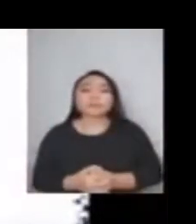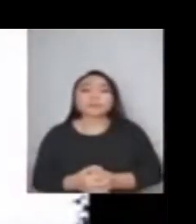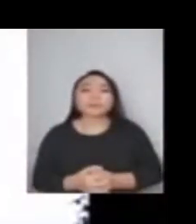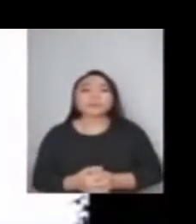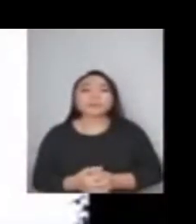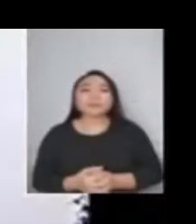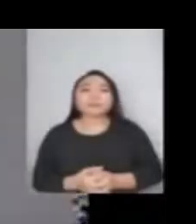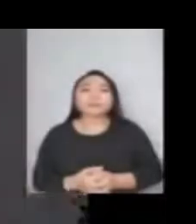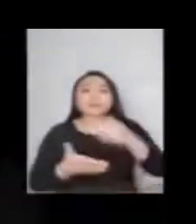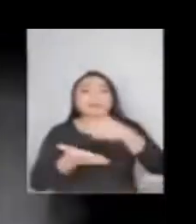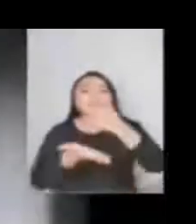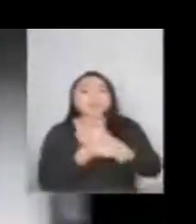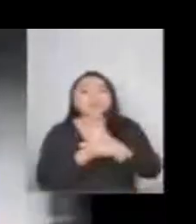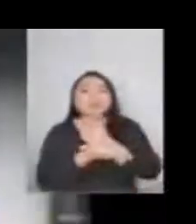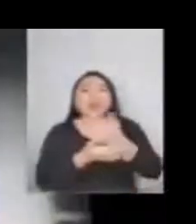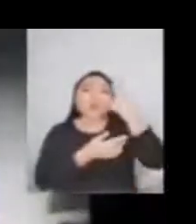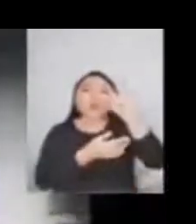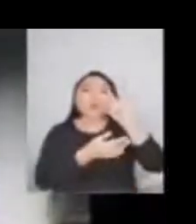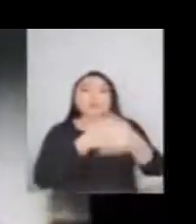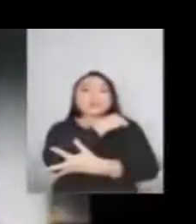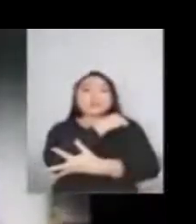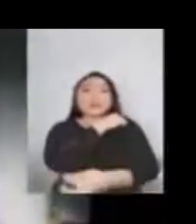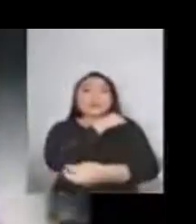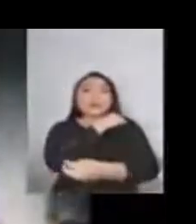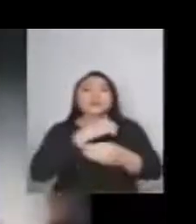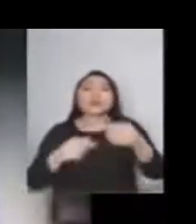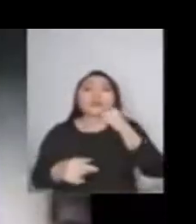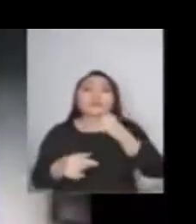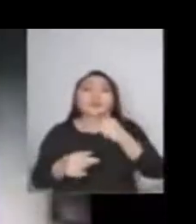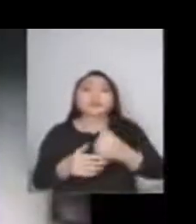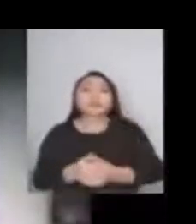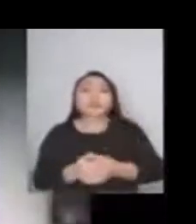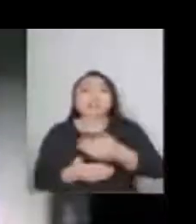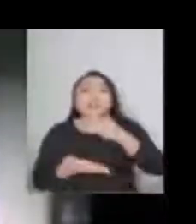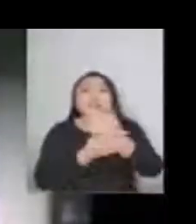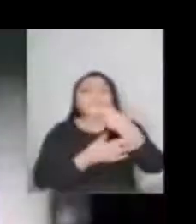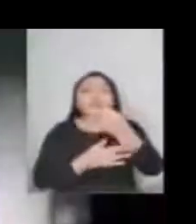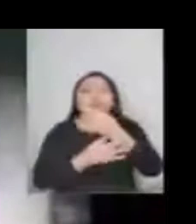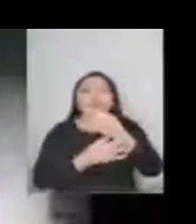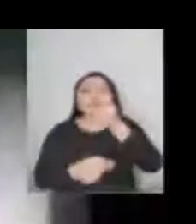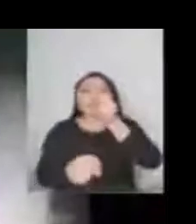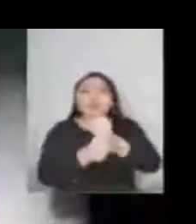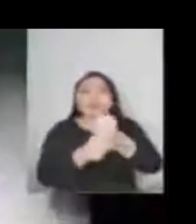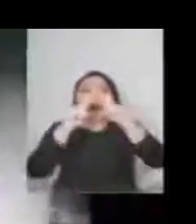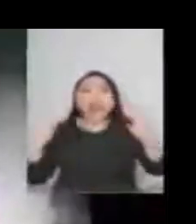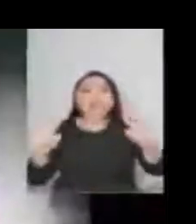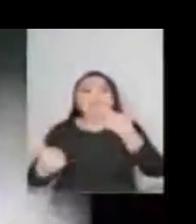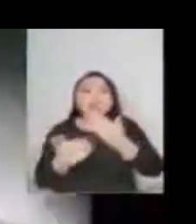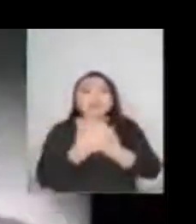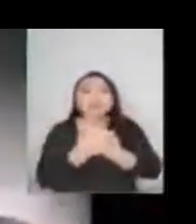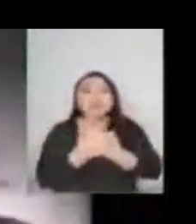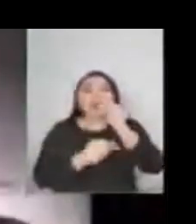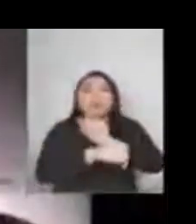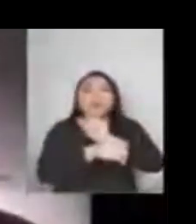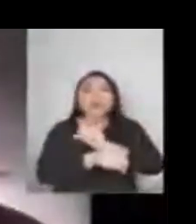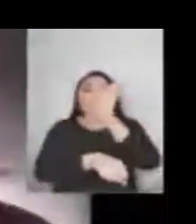Magna Carta of Women. Lastly, the Commission on Human Rights is designated as the Gender and Development Ombud